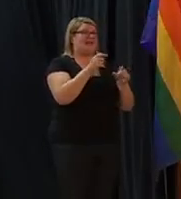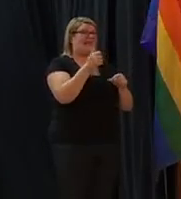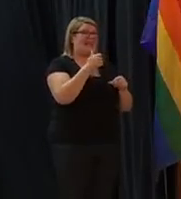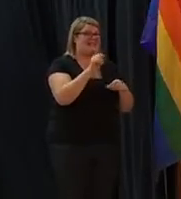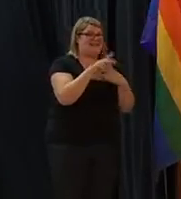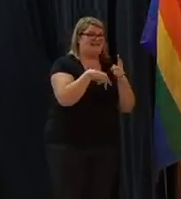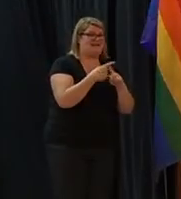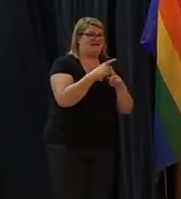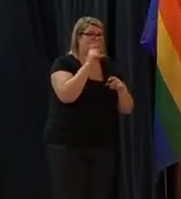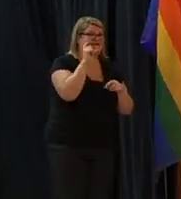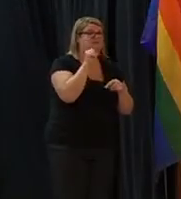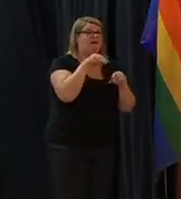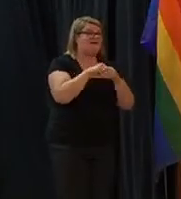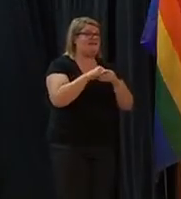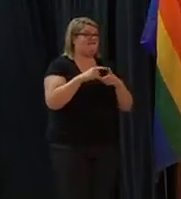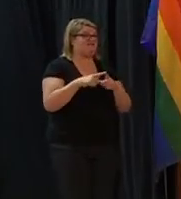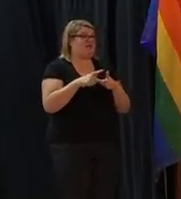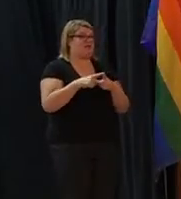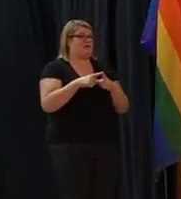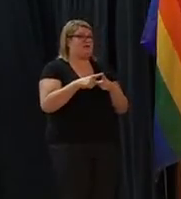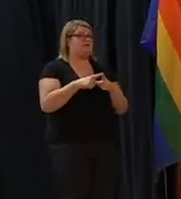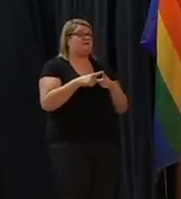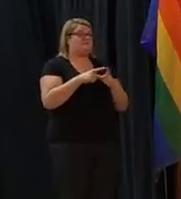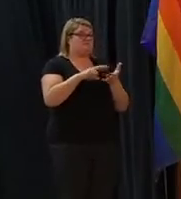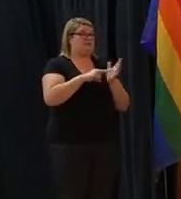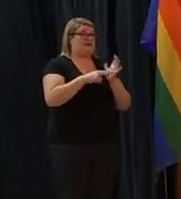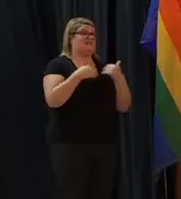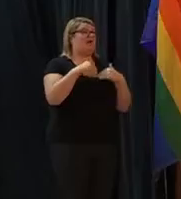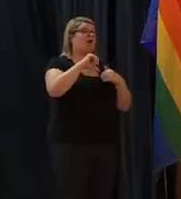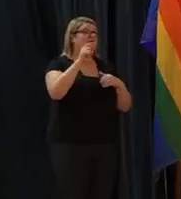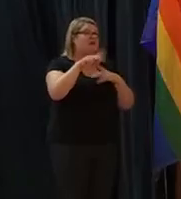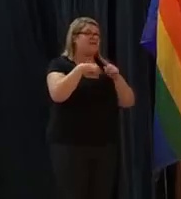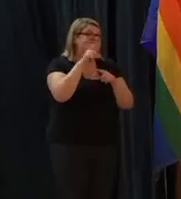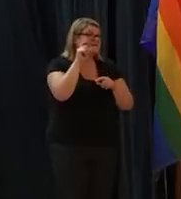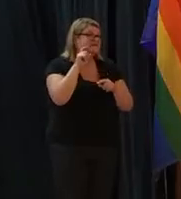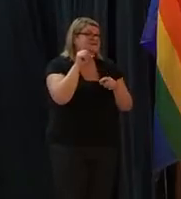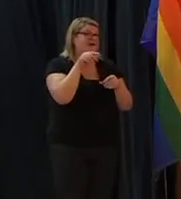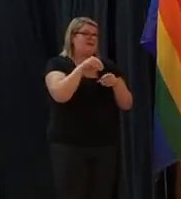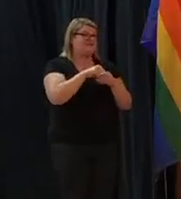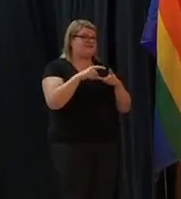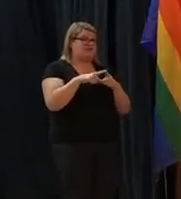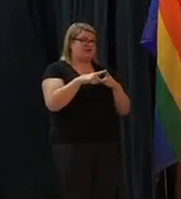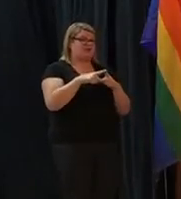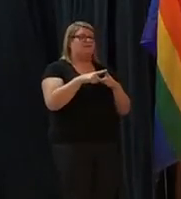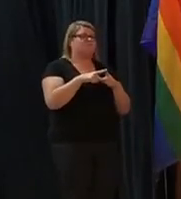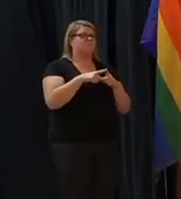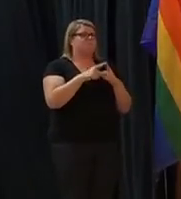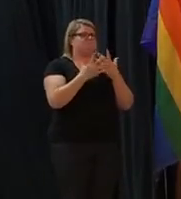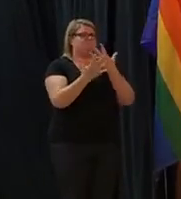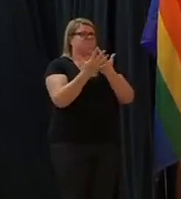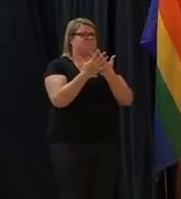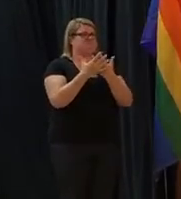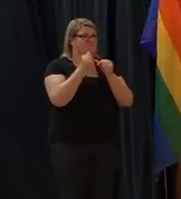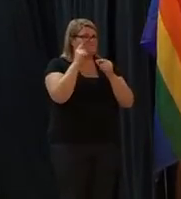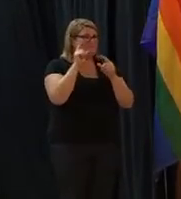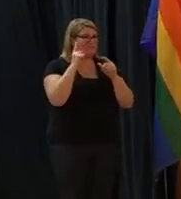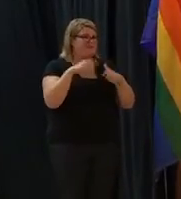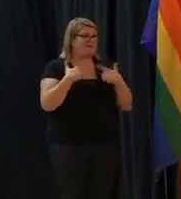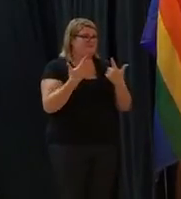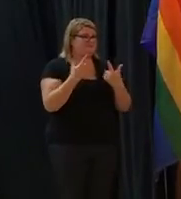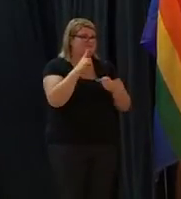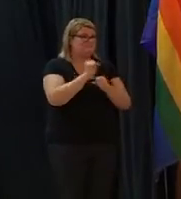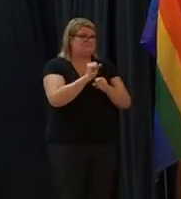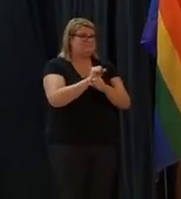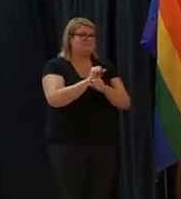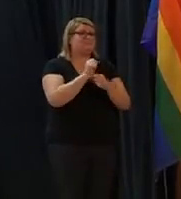not penovaginal, the man can go to jail. Okay, and not only that, even if you